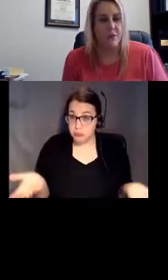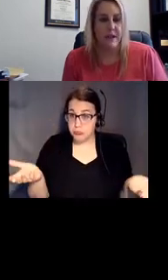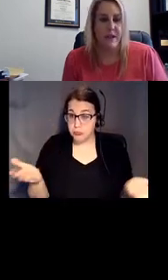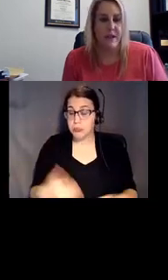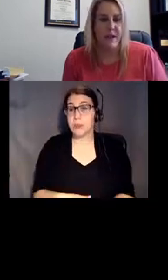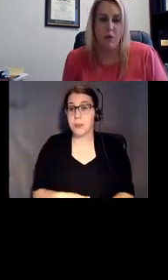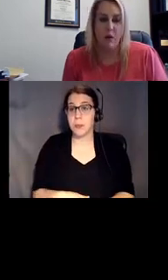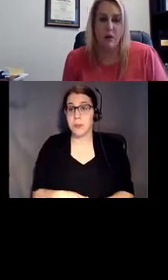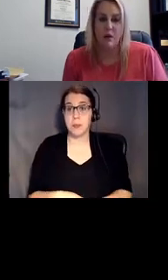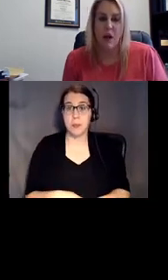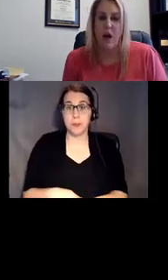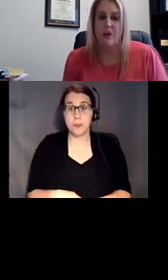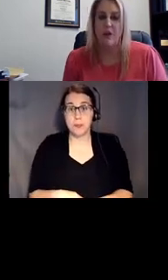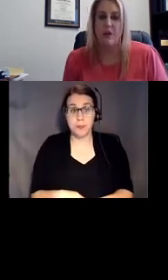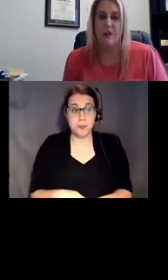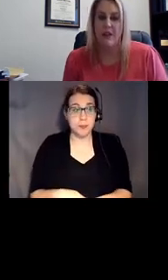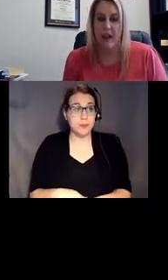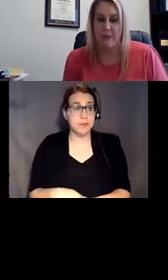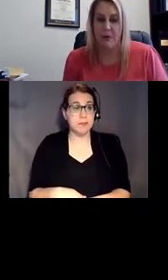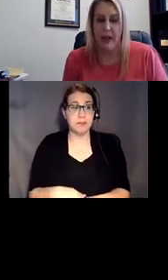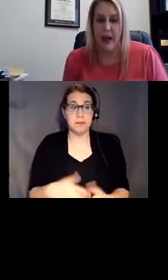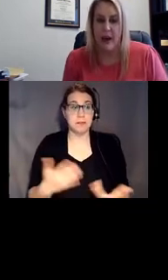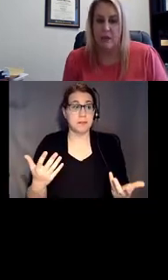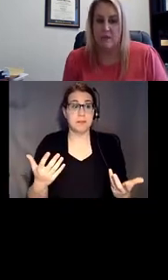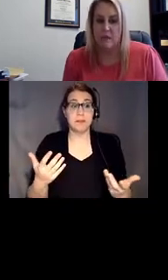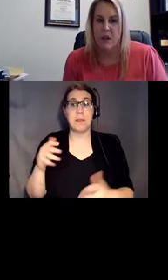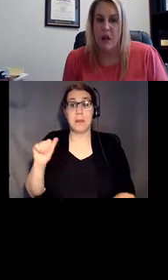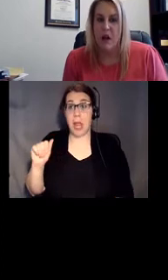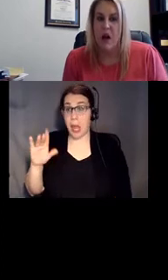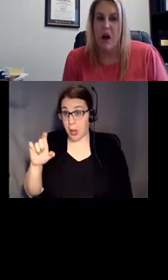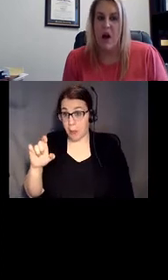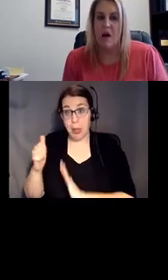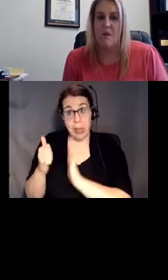Broader spending power under the ABLE account.